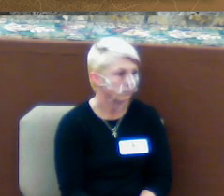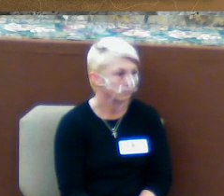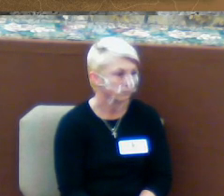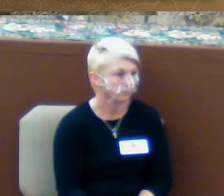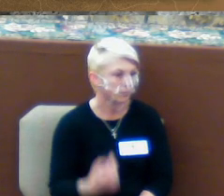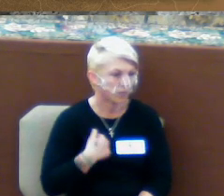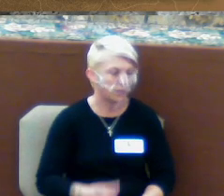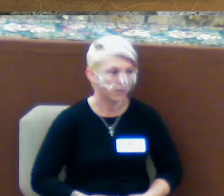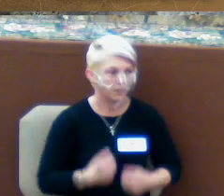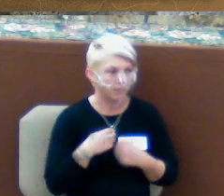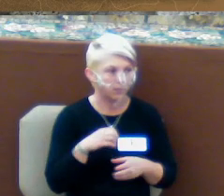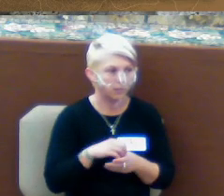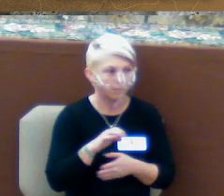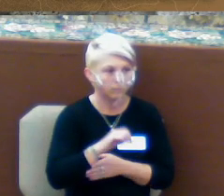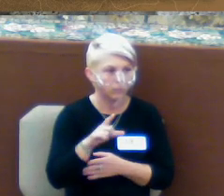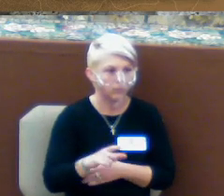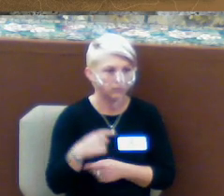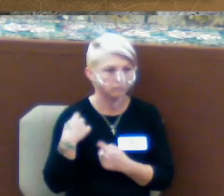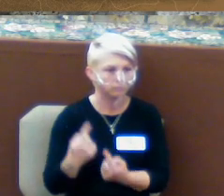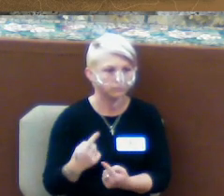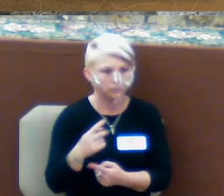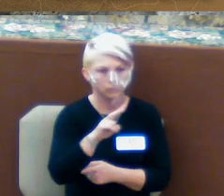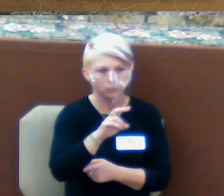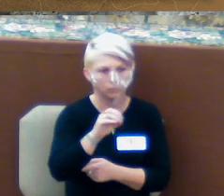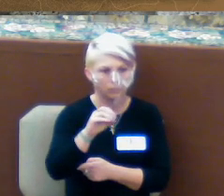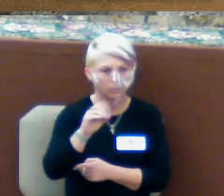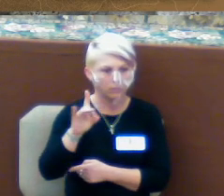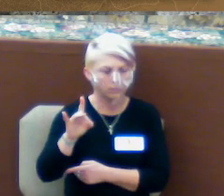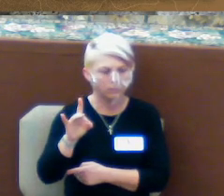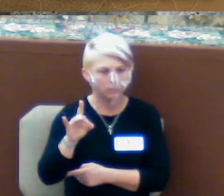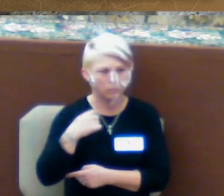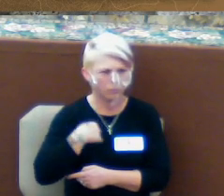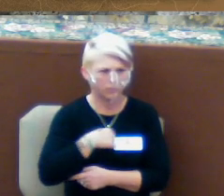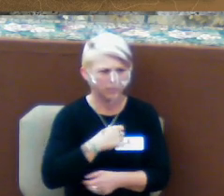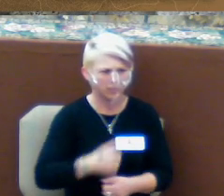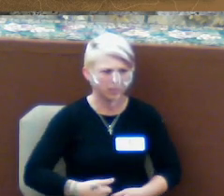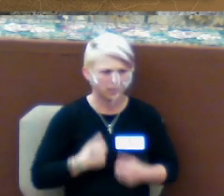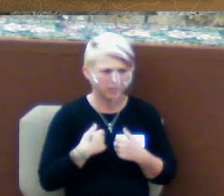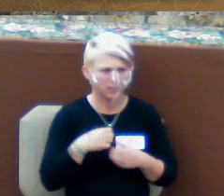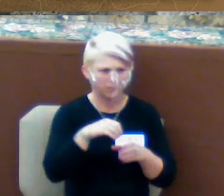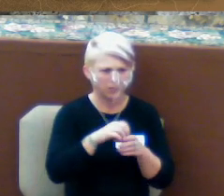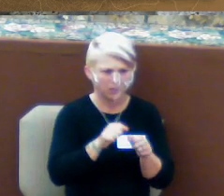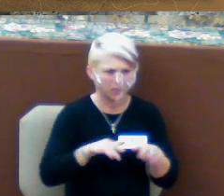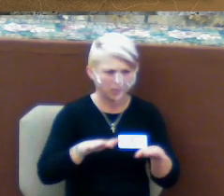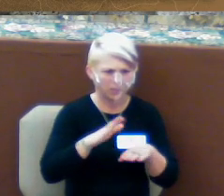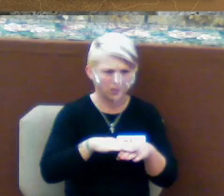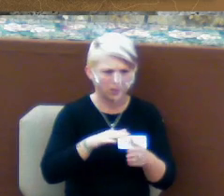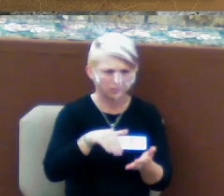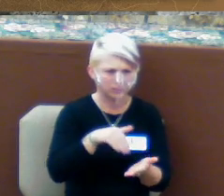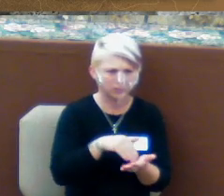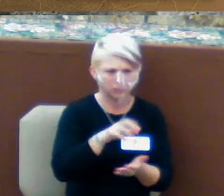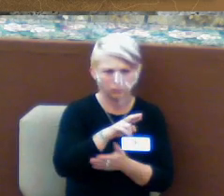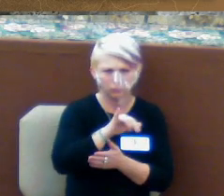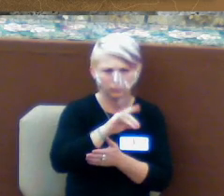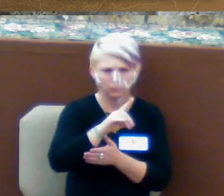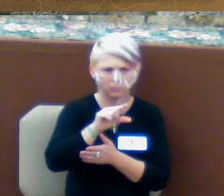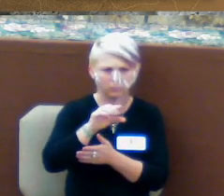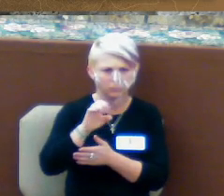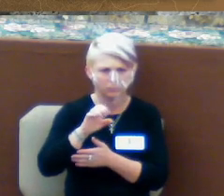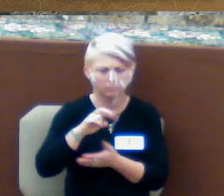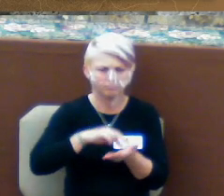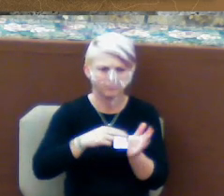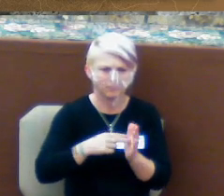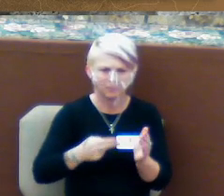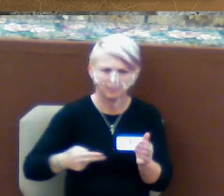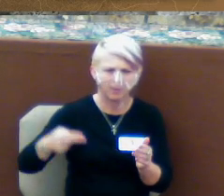I've lived in Florida since 2008. We live inland on the Central Ridge, so fairly high ground